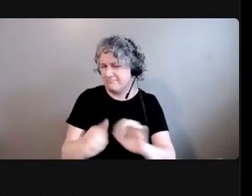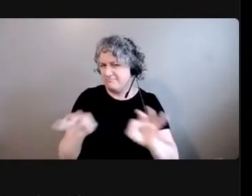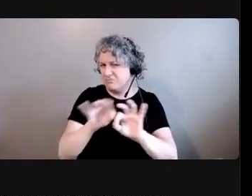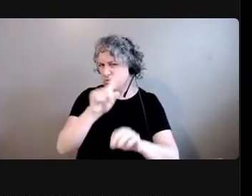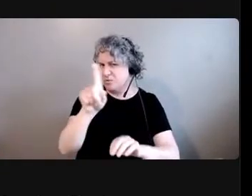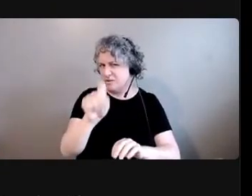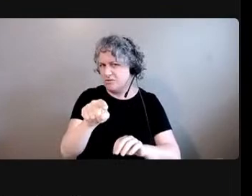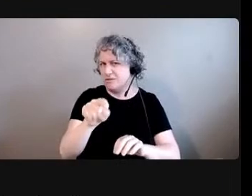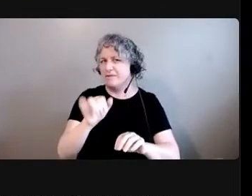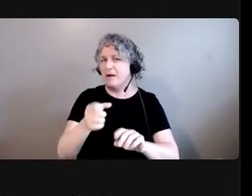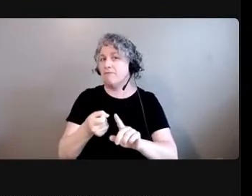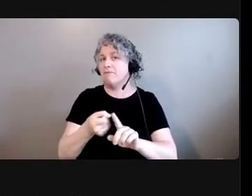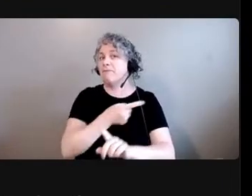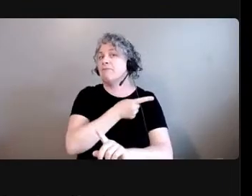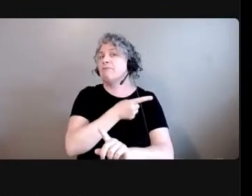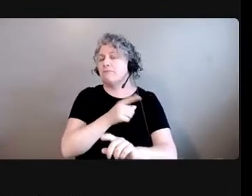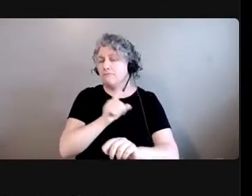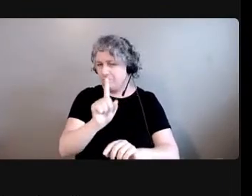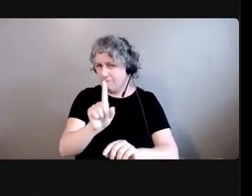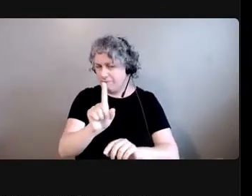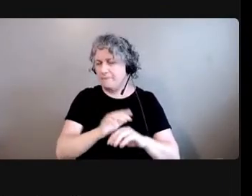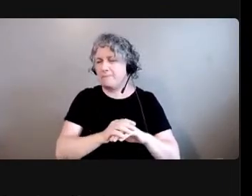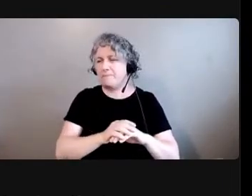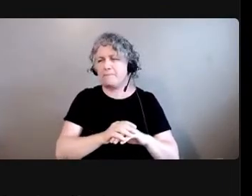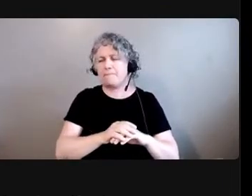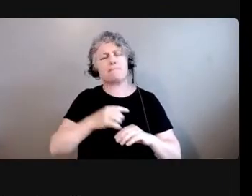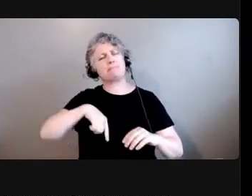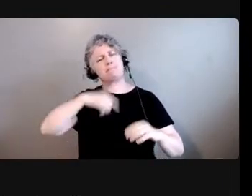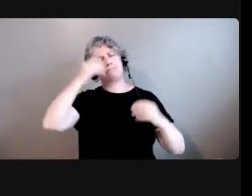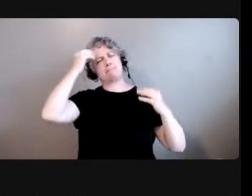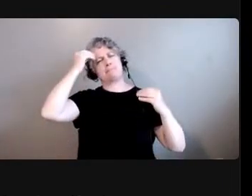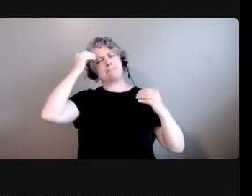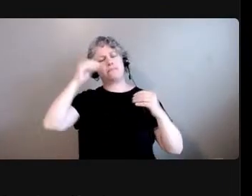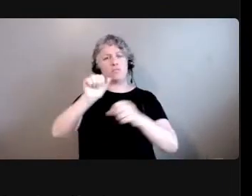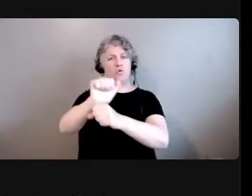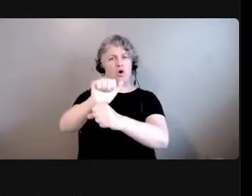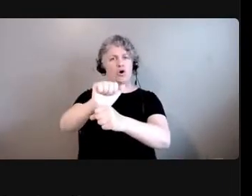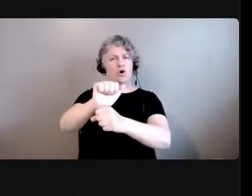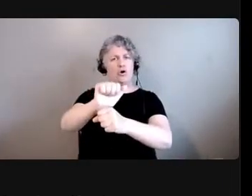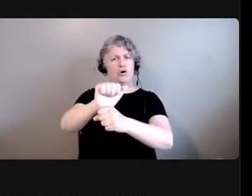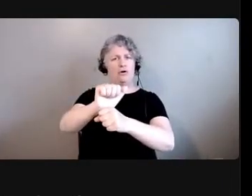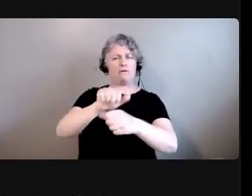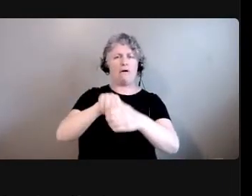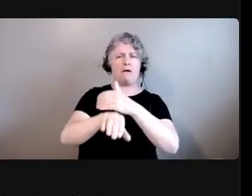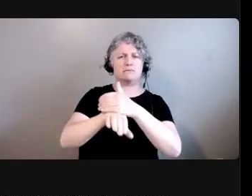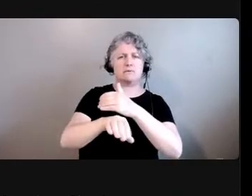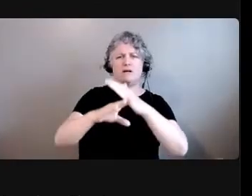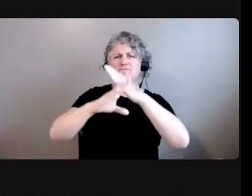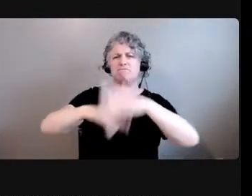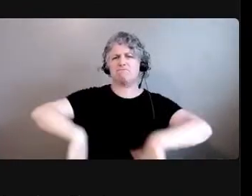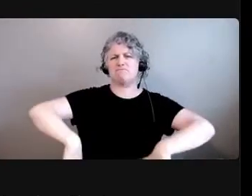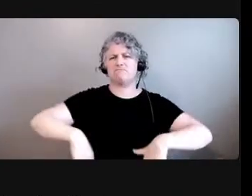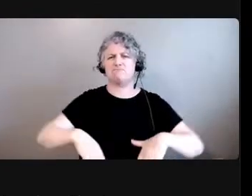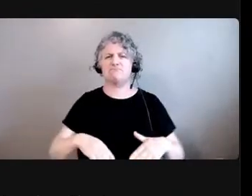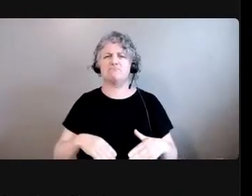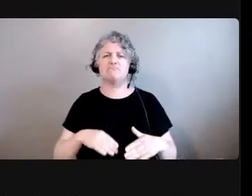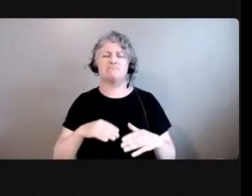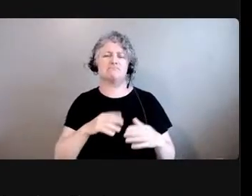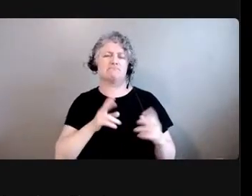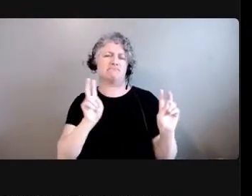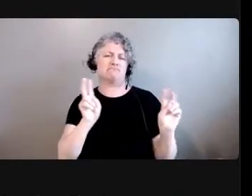on our trail. Let's consider for a moment how we navigate accessibility at work. We do so through this thing called duty to